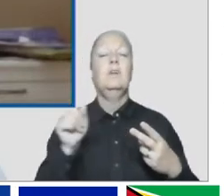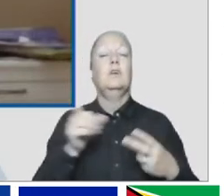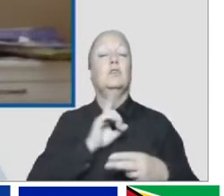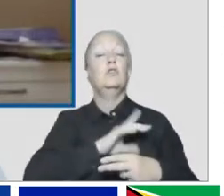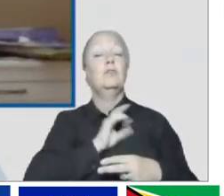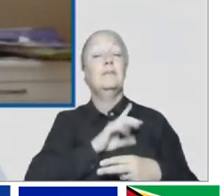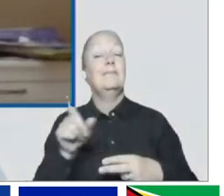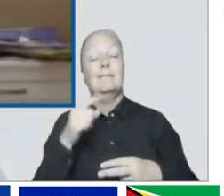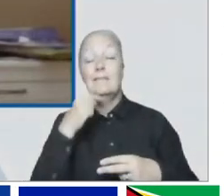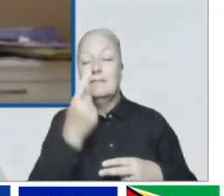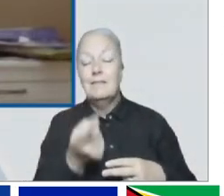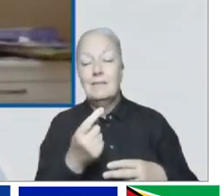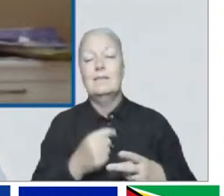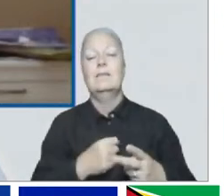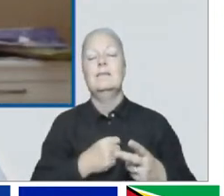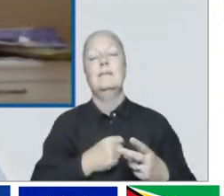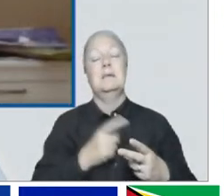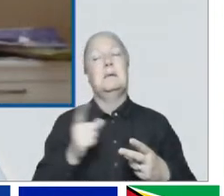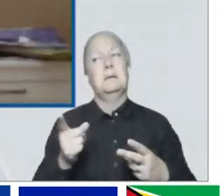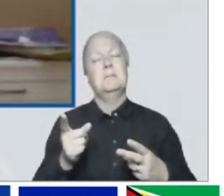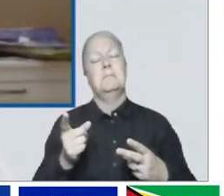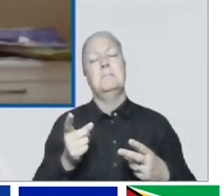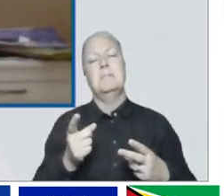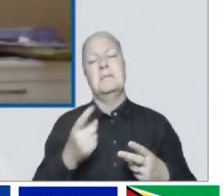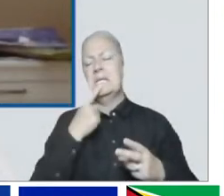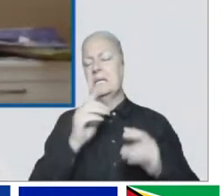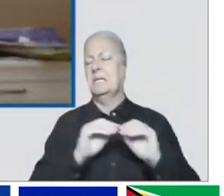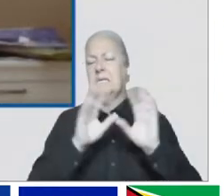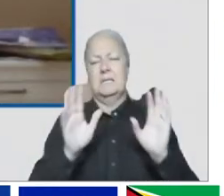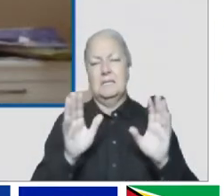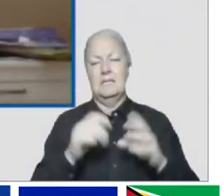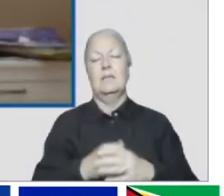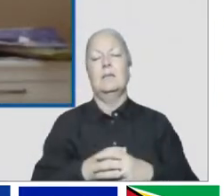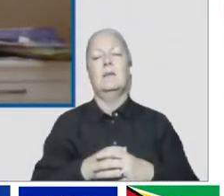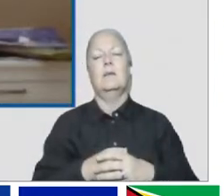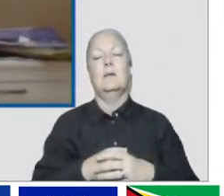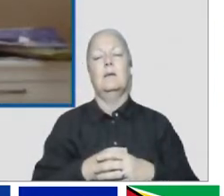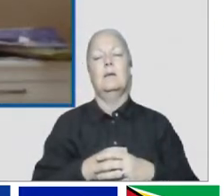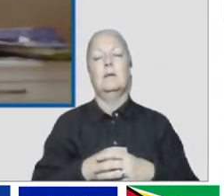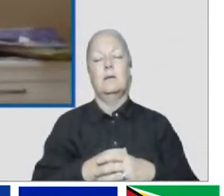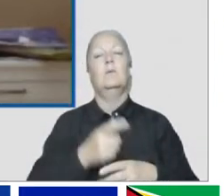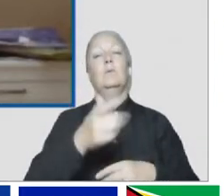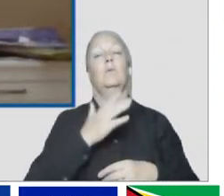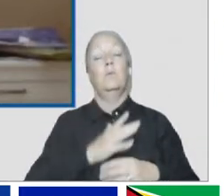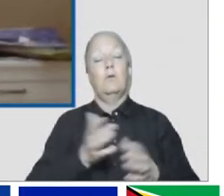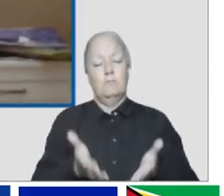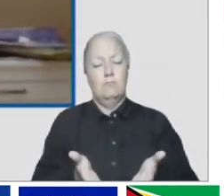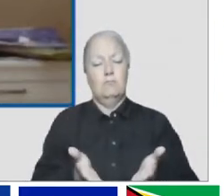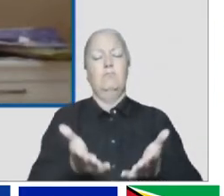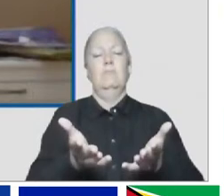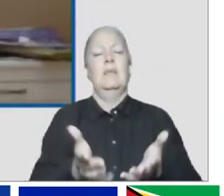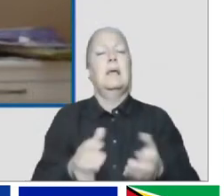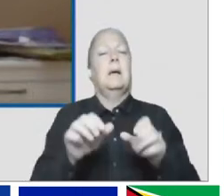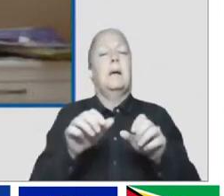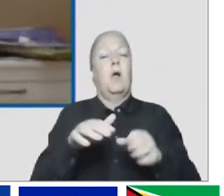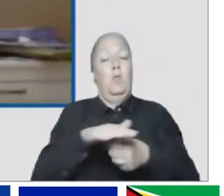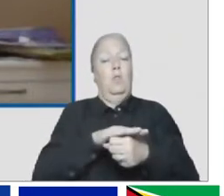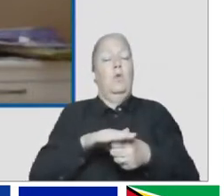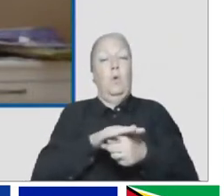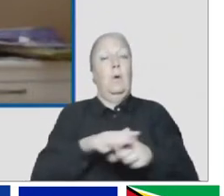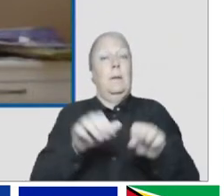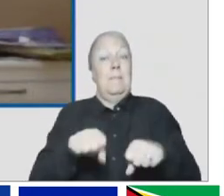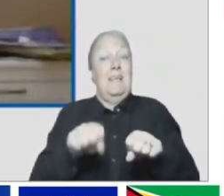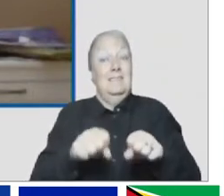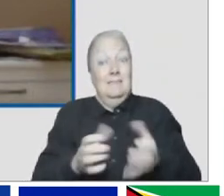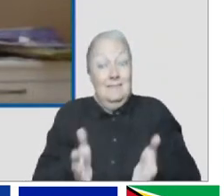that there is a need for strengthening the local capacity, recognizing the local capacity, and trying to see how you actually bring the